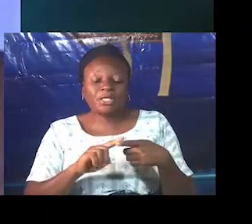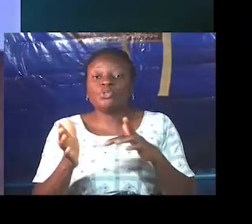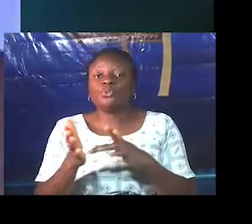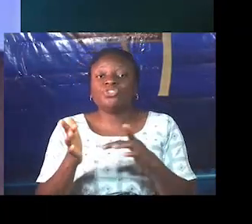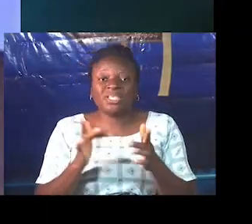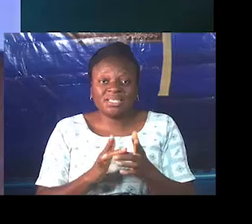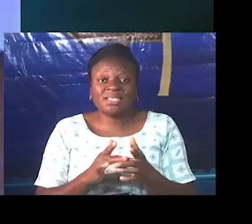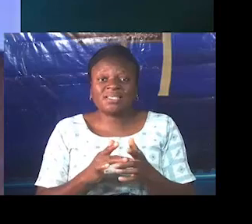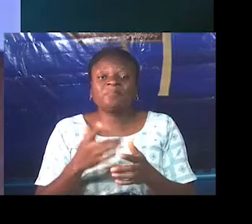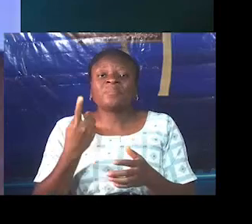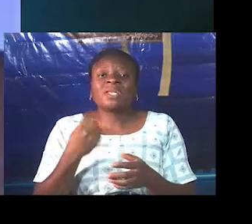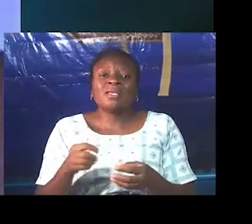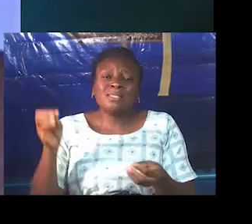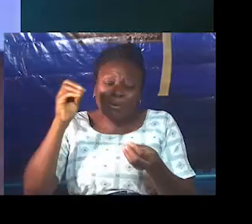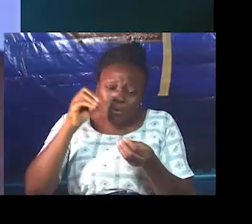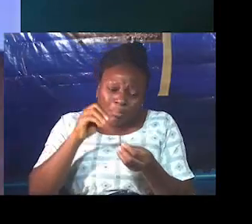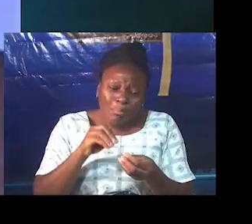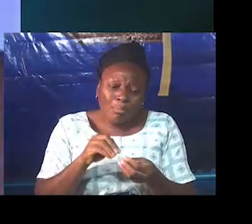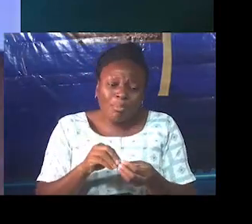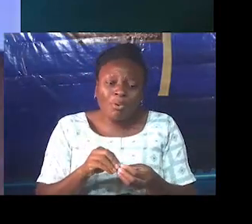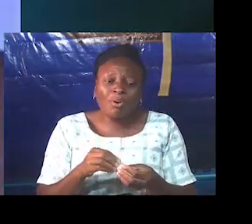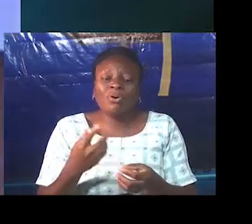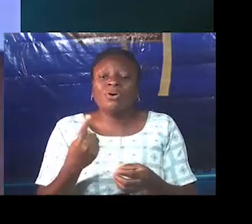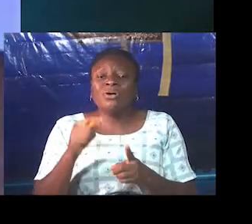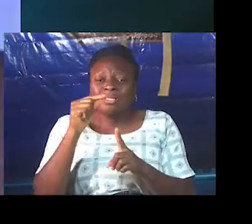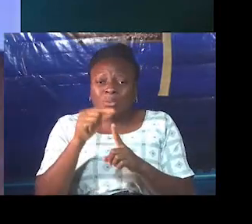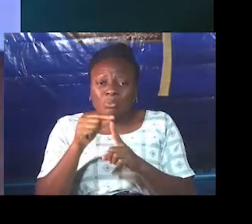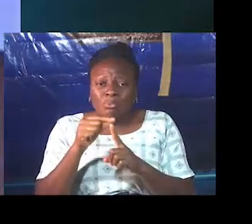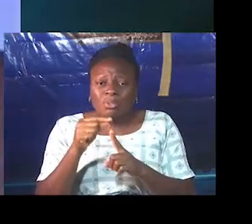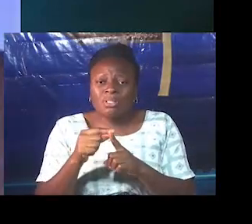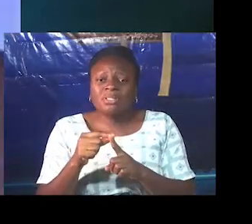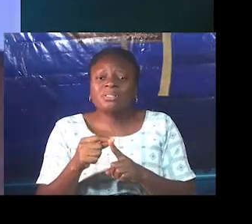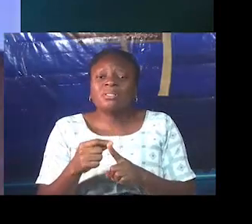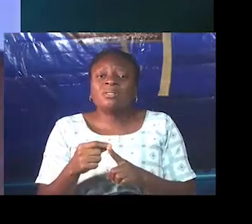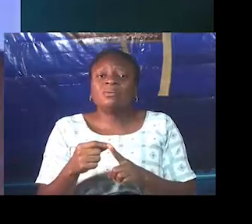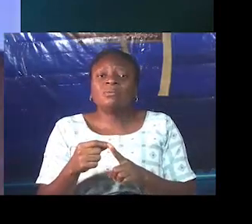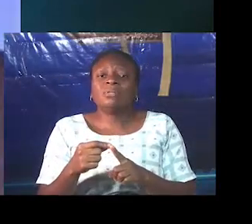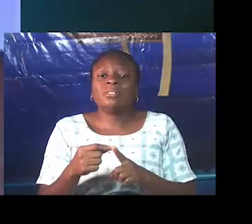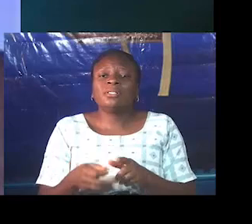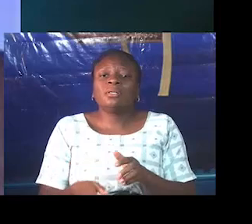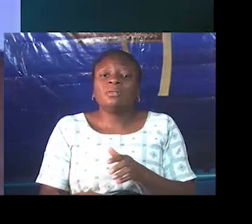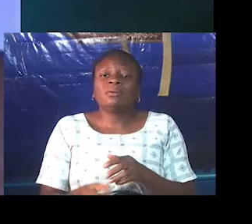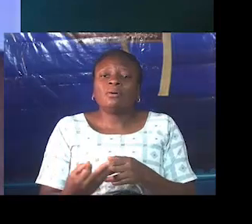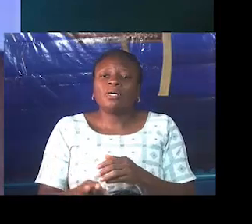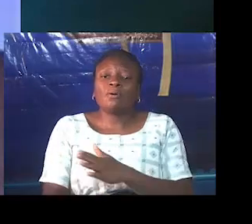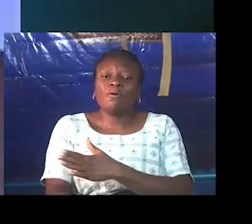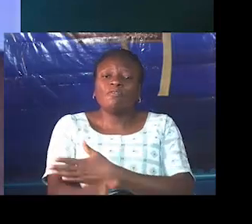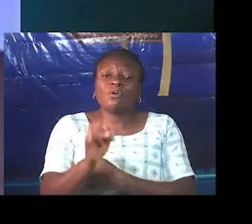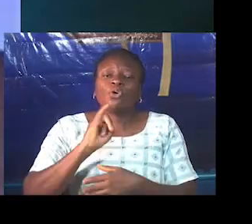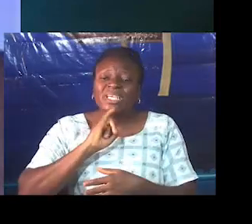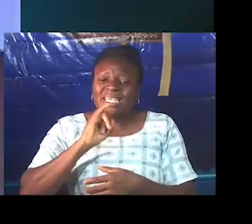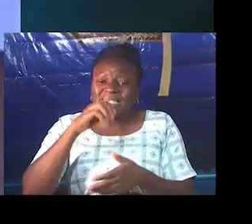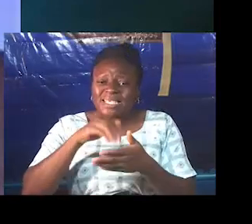mind, to prepare your mind, to change your taste, and to change your focus, so